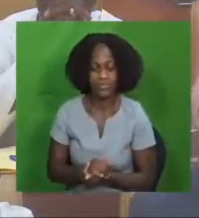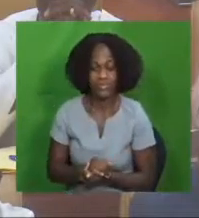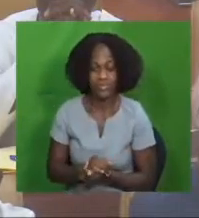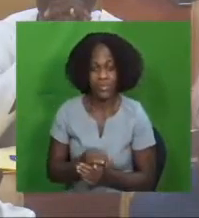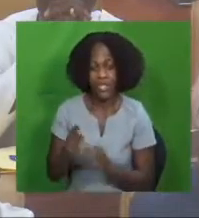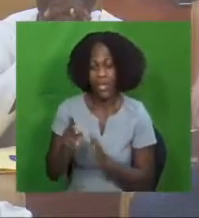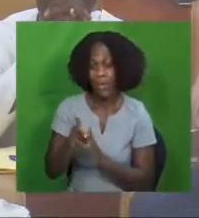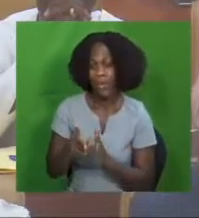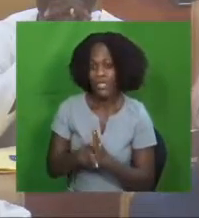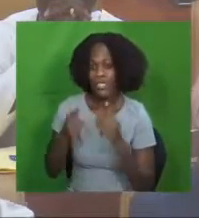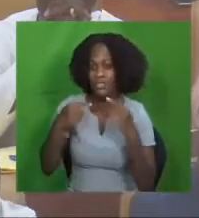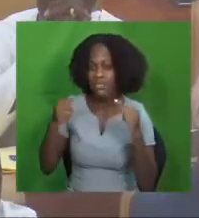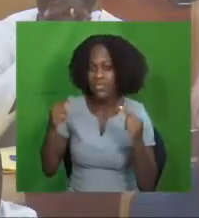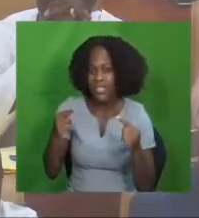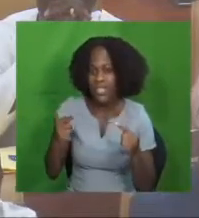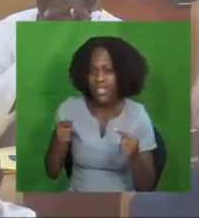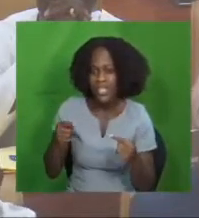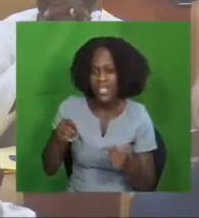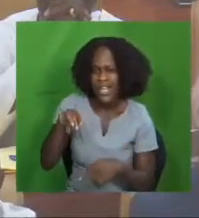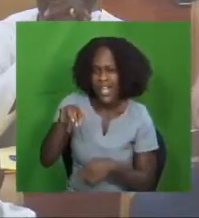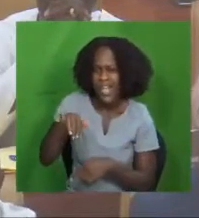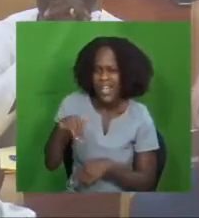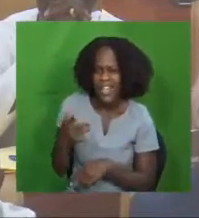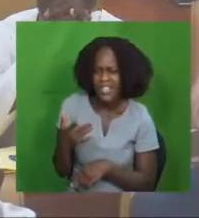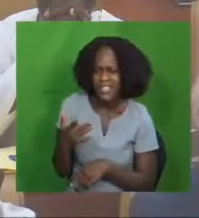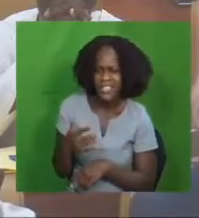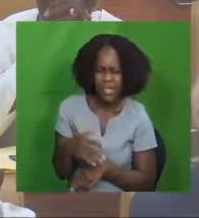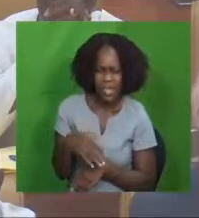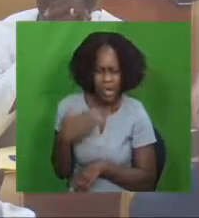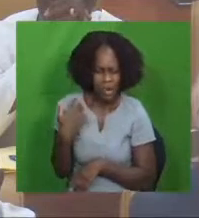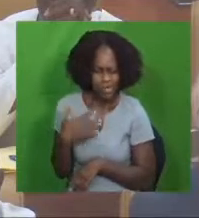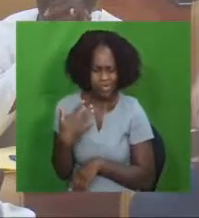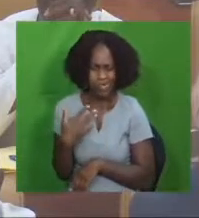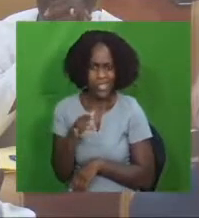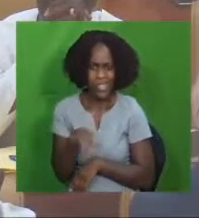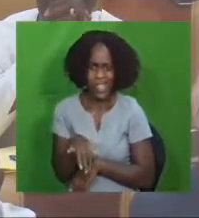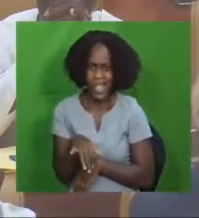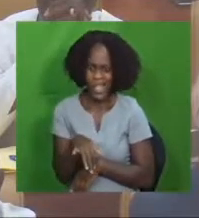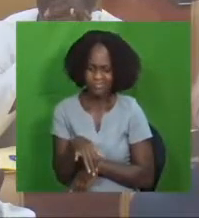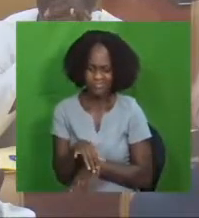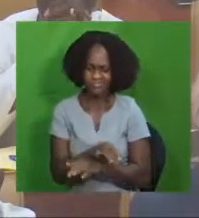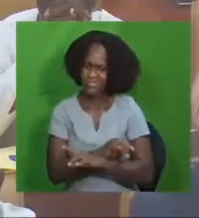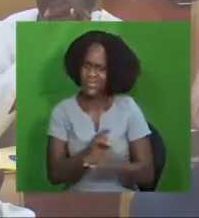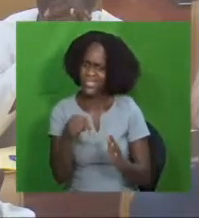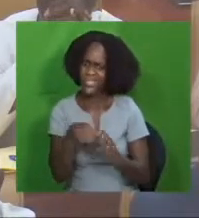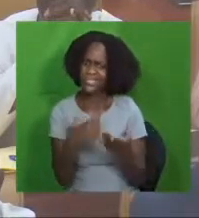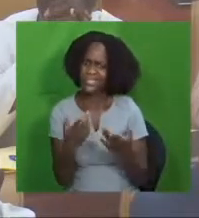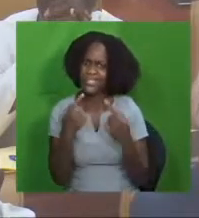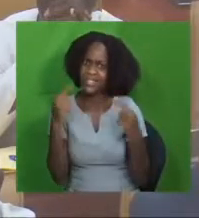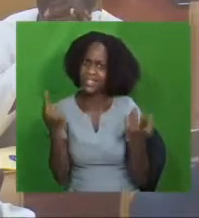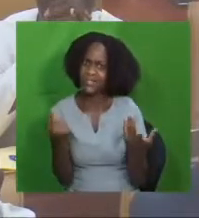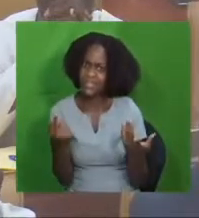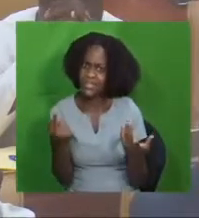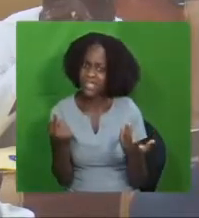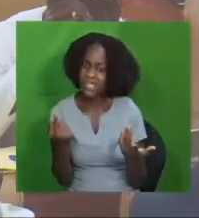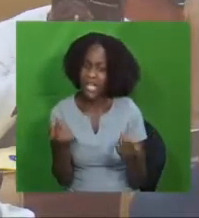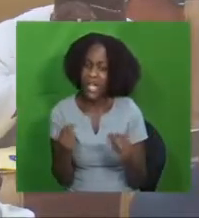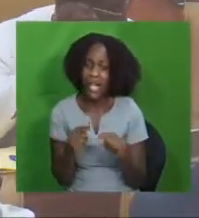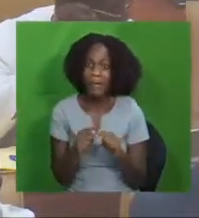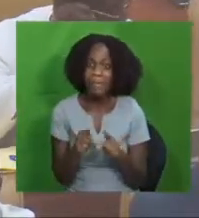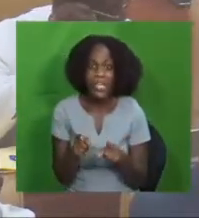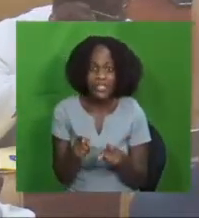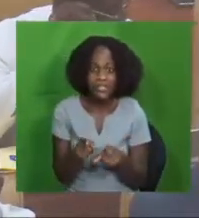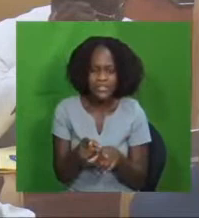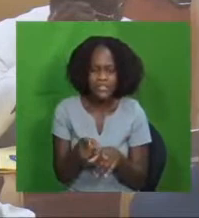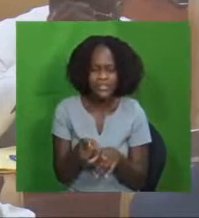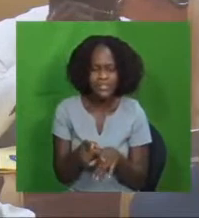that eventually became very underwhelming because it was empty and provided no solutions. But even more was that the deception